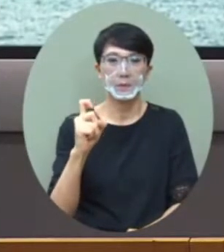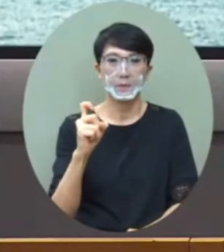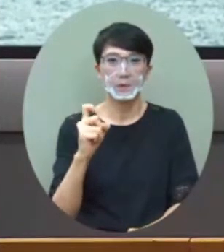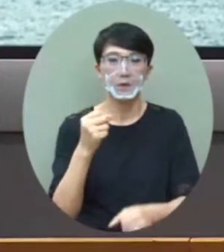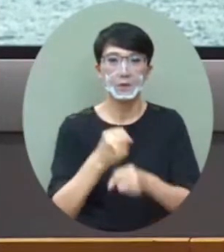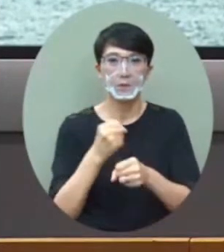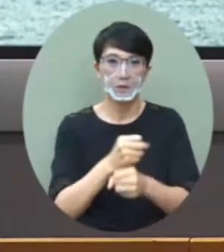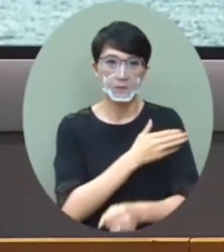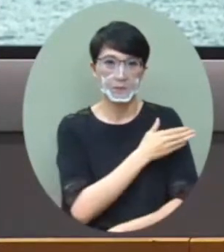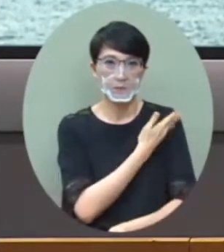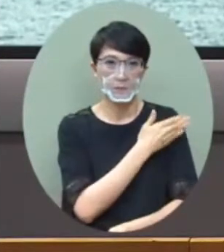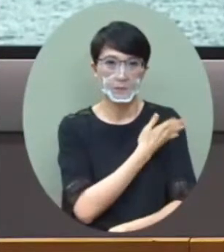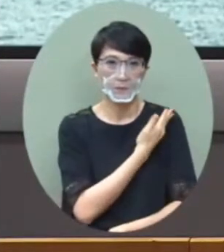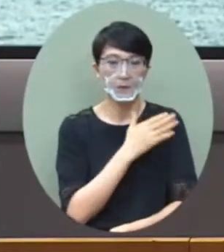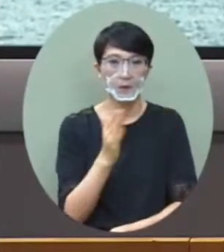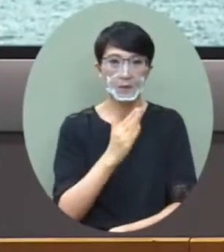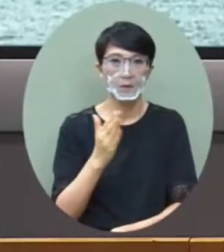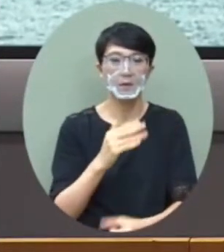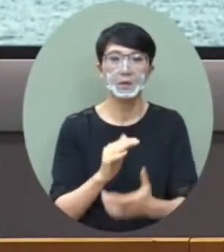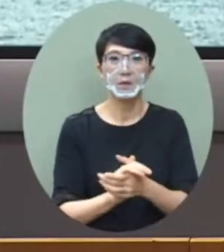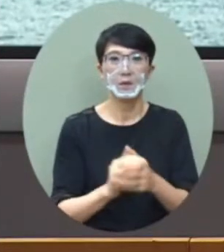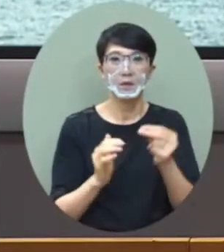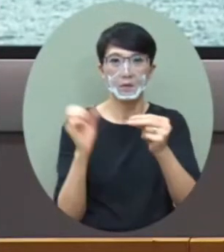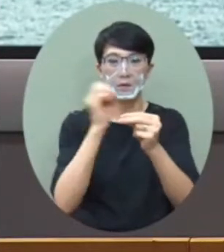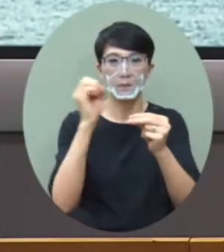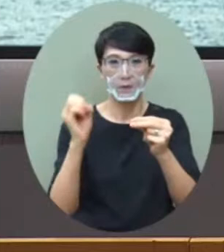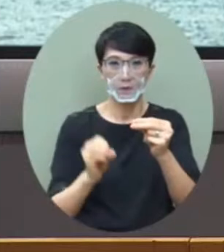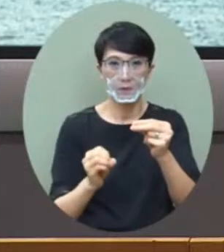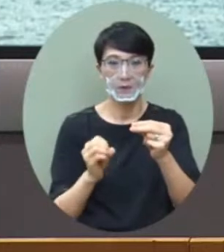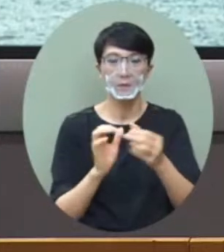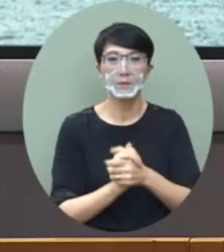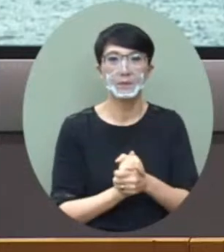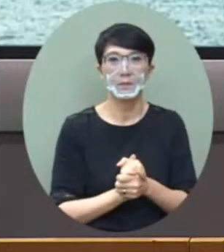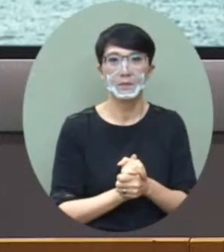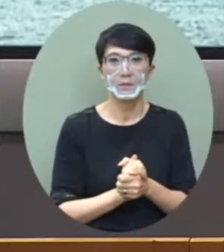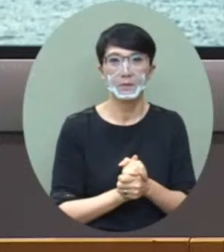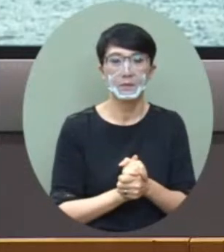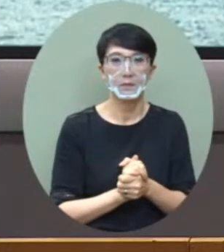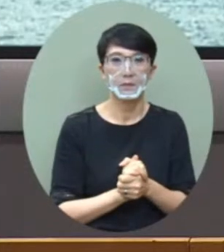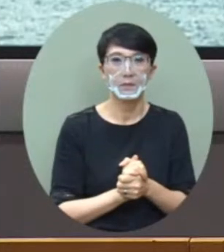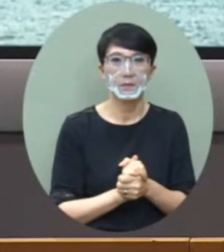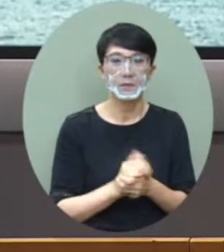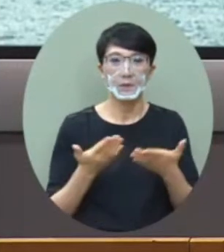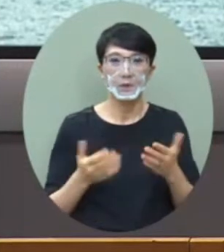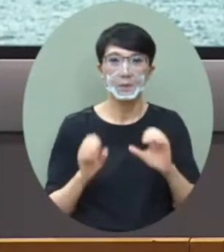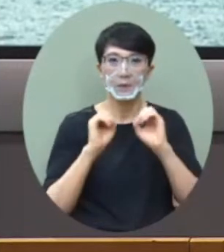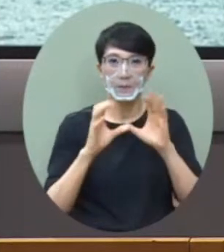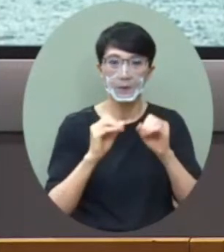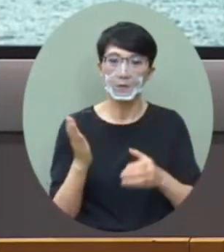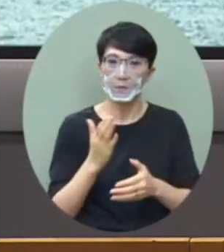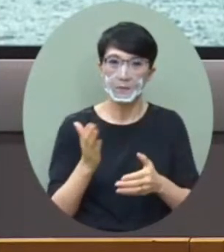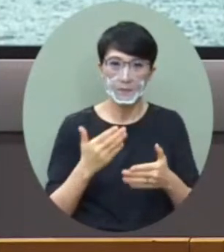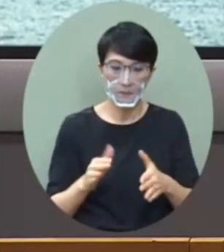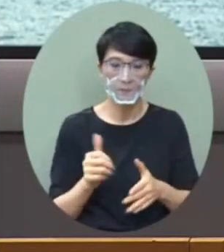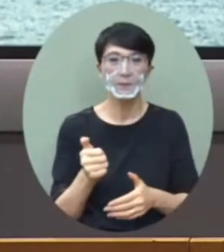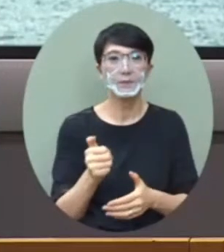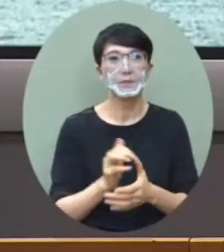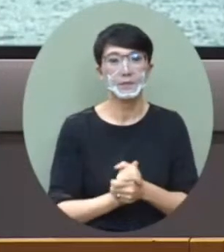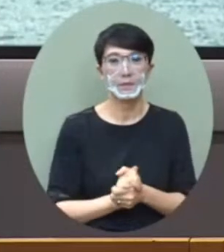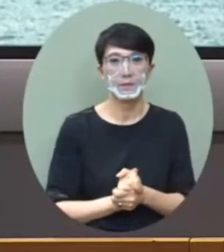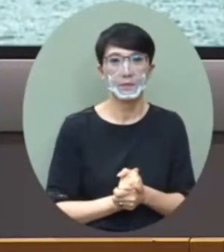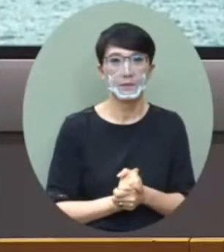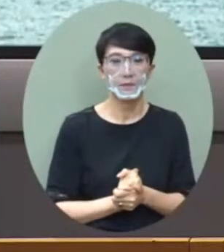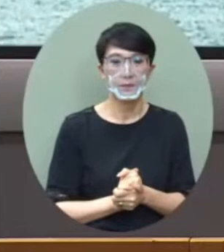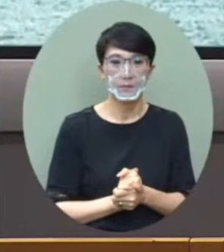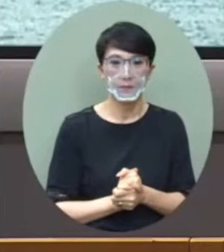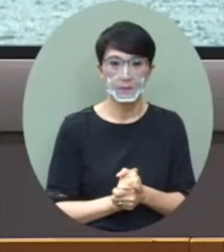83% or 13%, and 2,139 staff members, or about 70% of the population. That's all